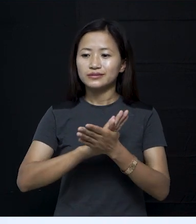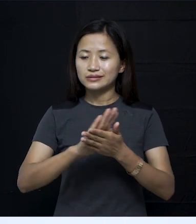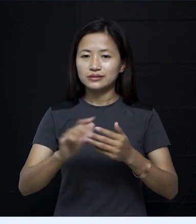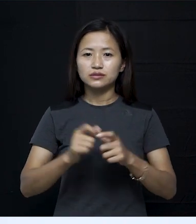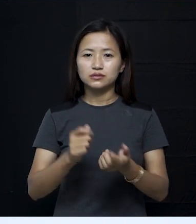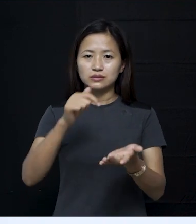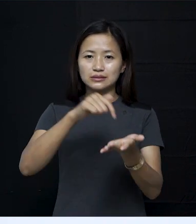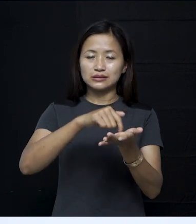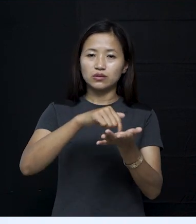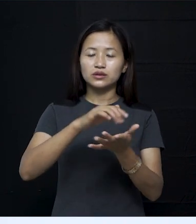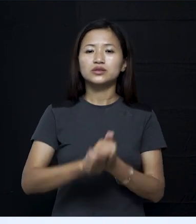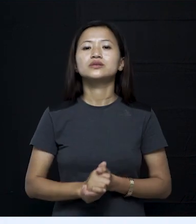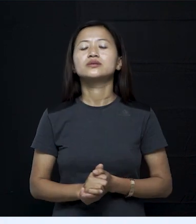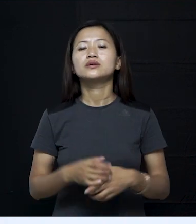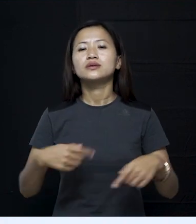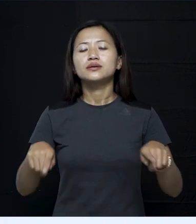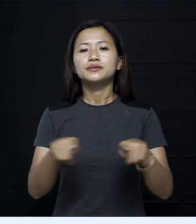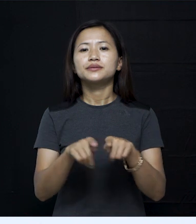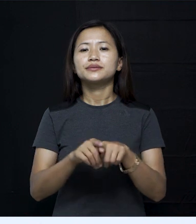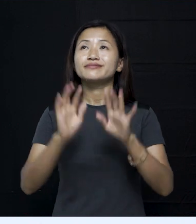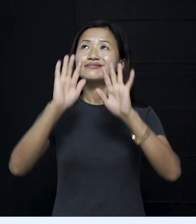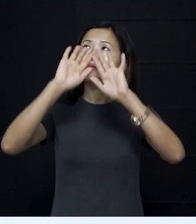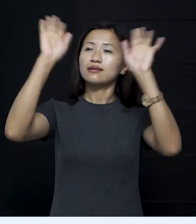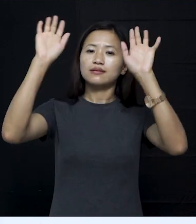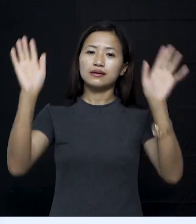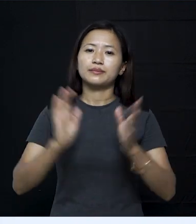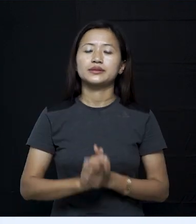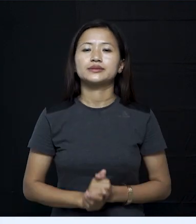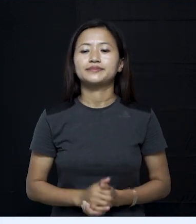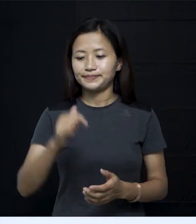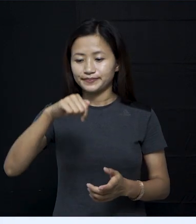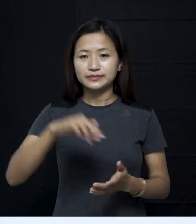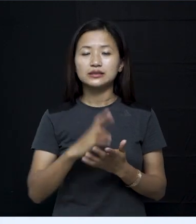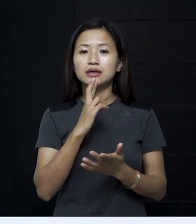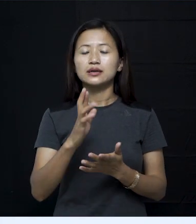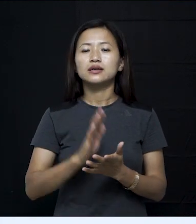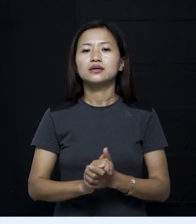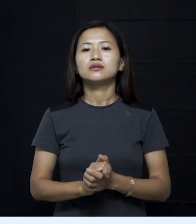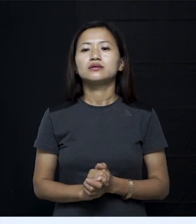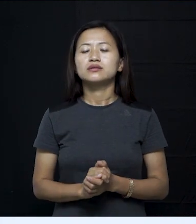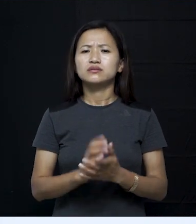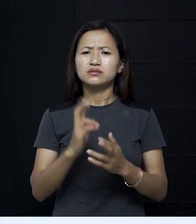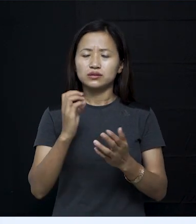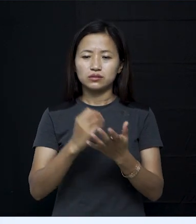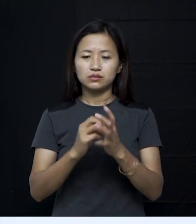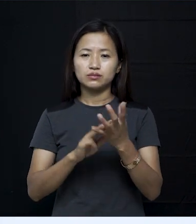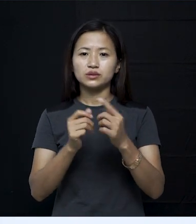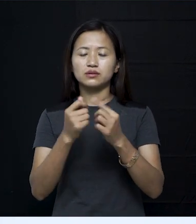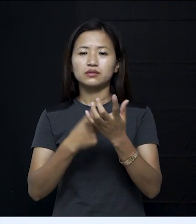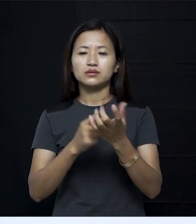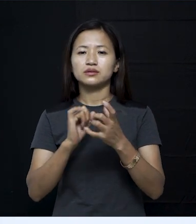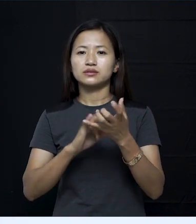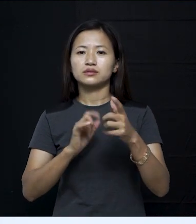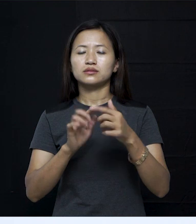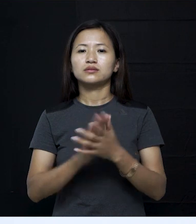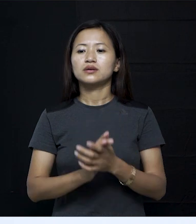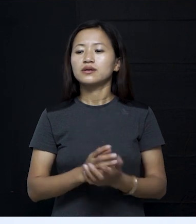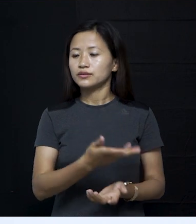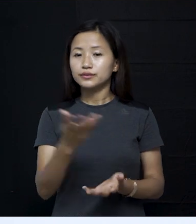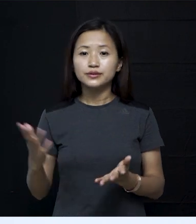climate, then the location of the field or the location of the area. Then it will also depend on the relief, okay.